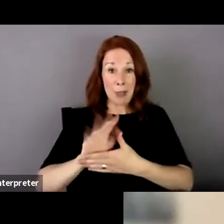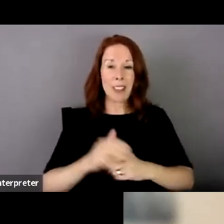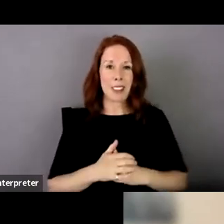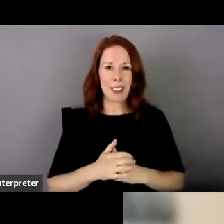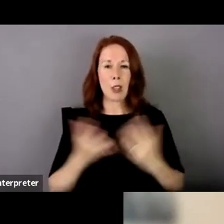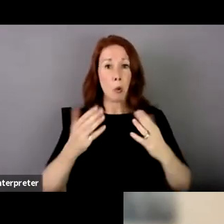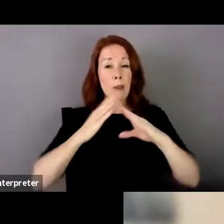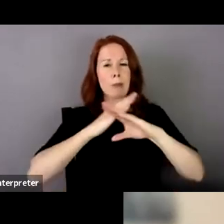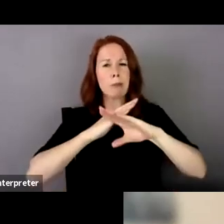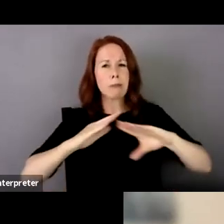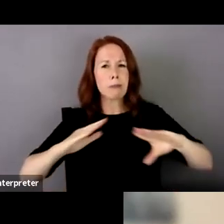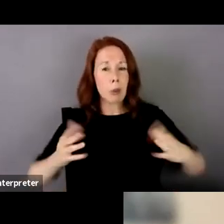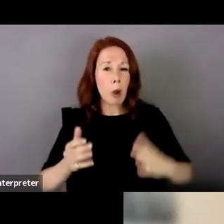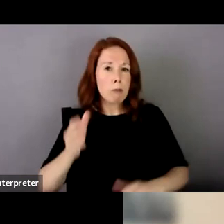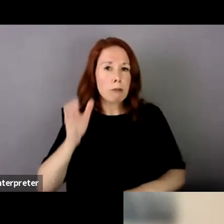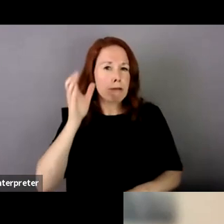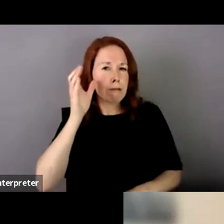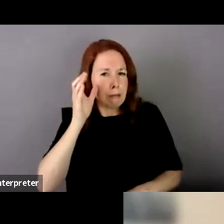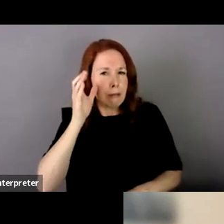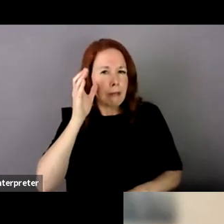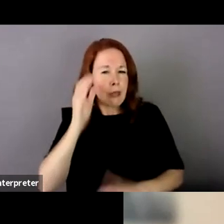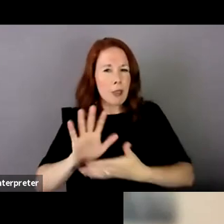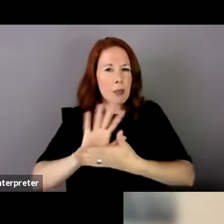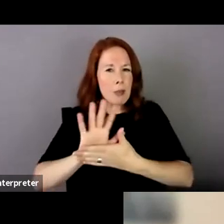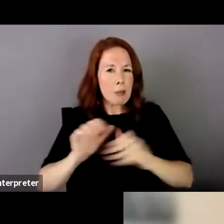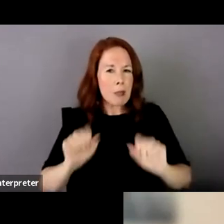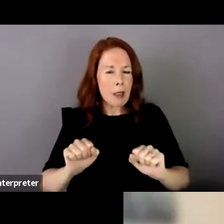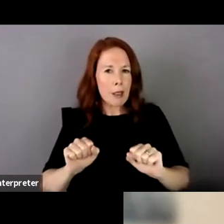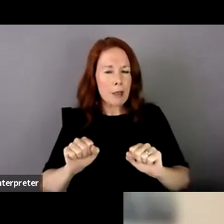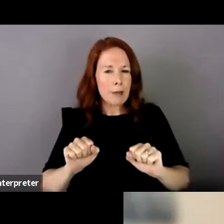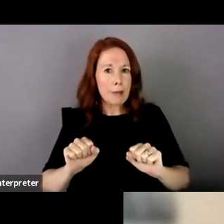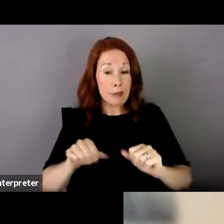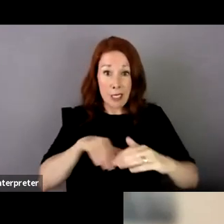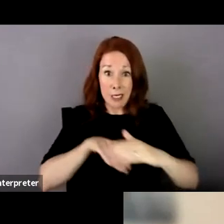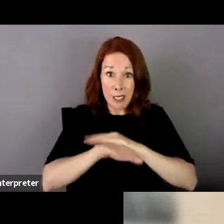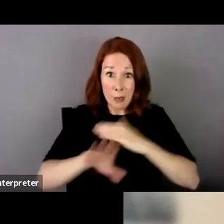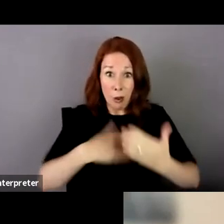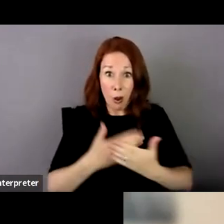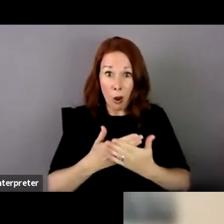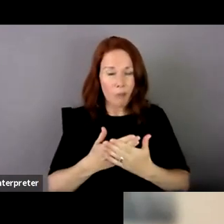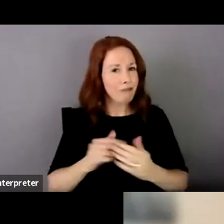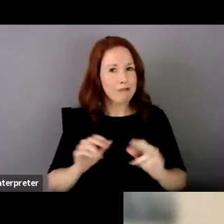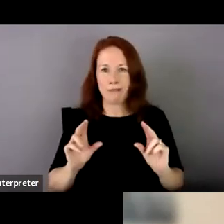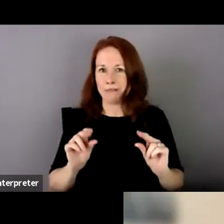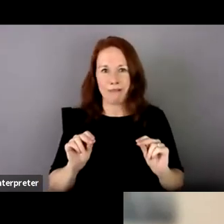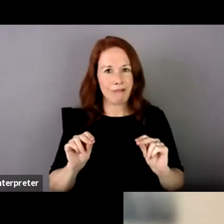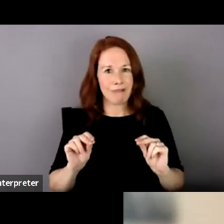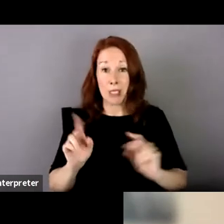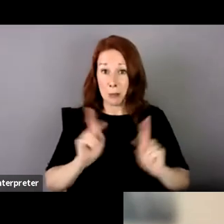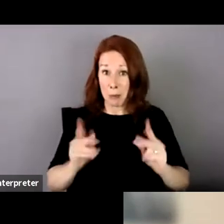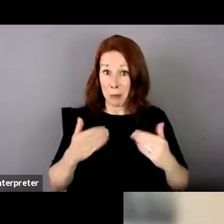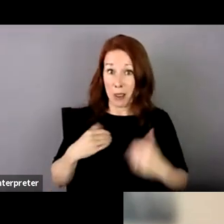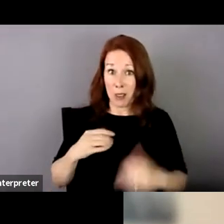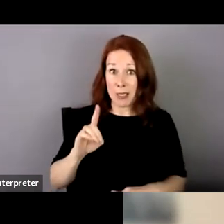nice and quiet so that you can listen to the film, but that's not going to be accessible for everyone. There's some people with disabilities that may